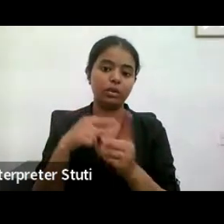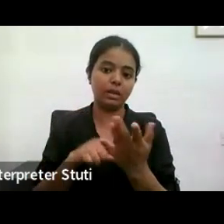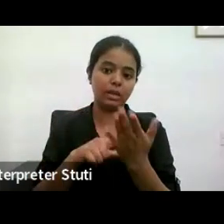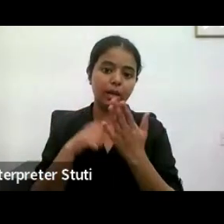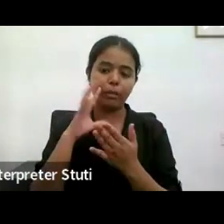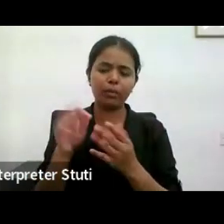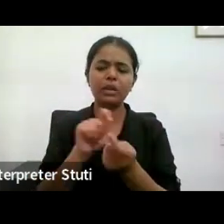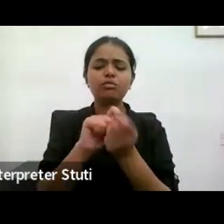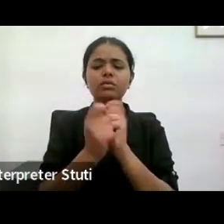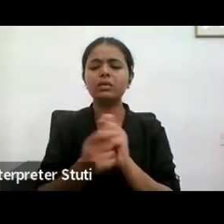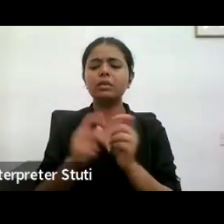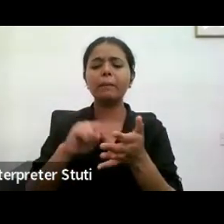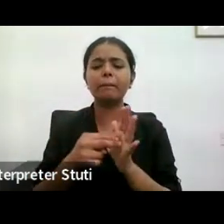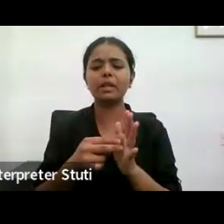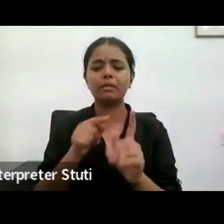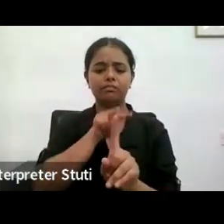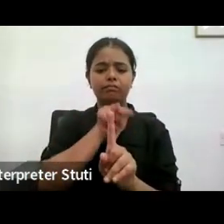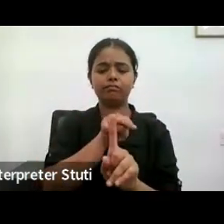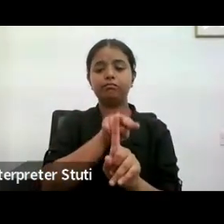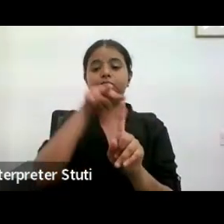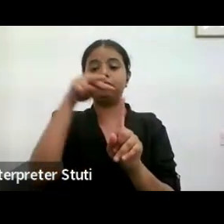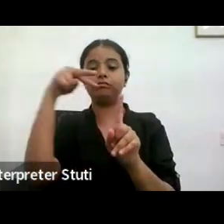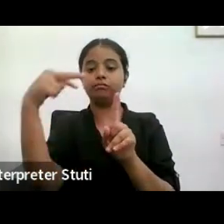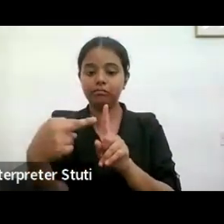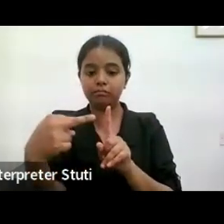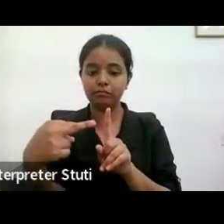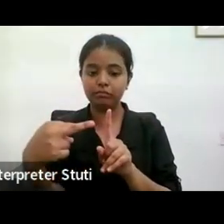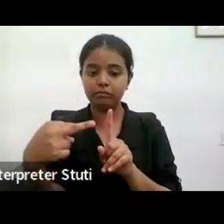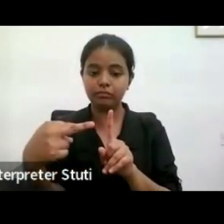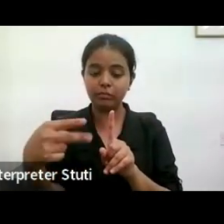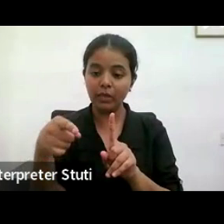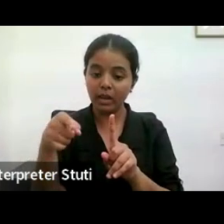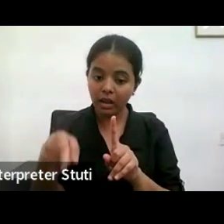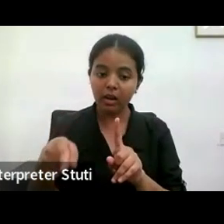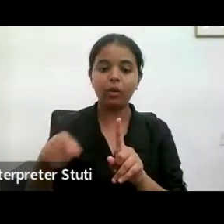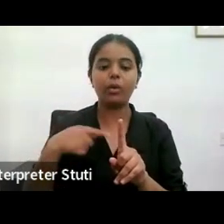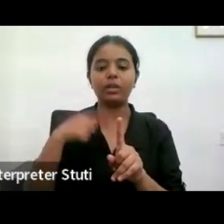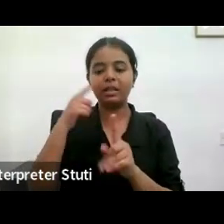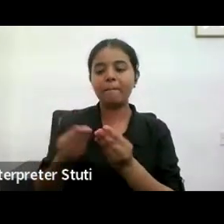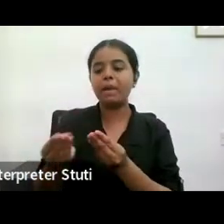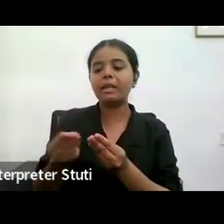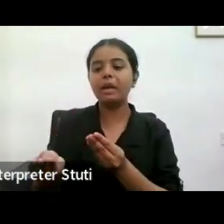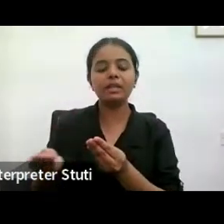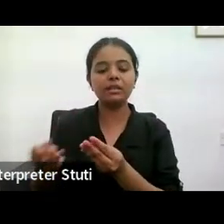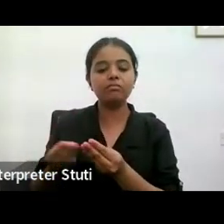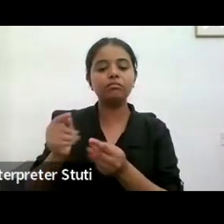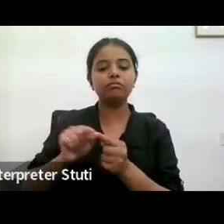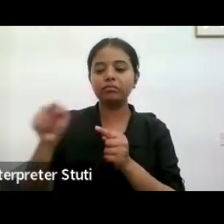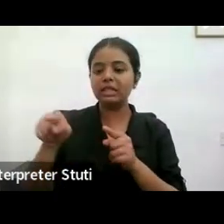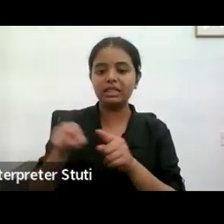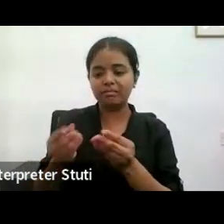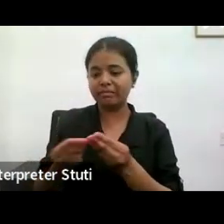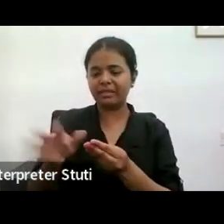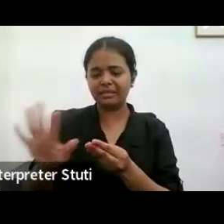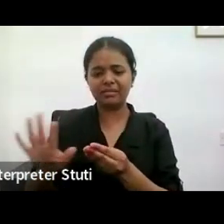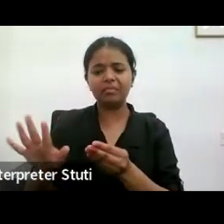shifting to a focus on non-residential services, a focus on caring for children in families and caring